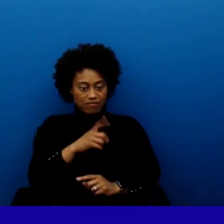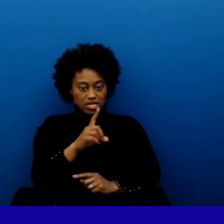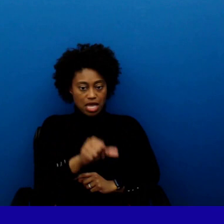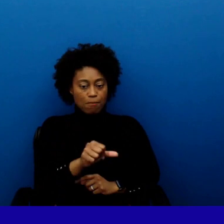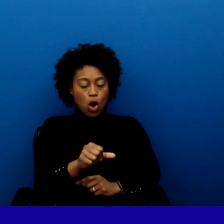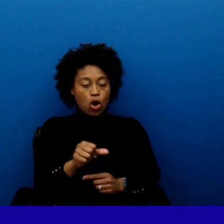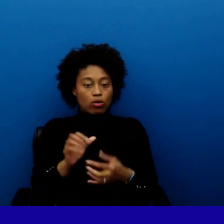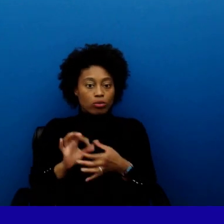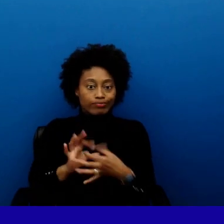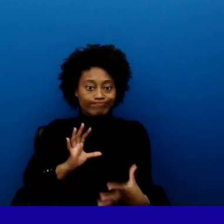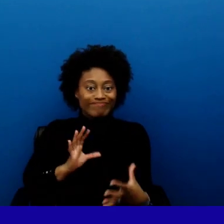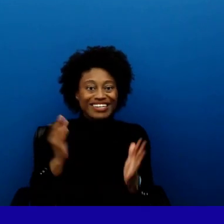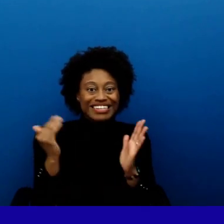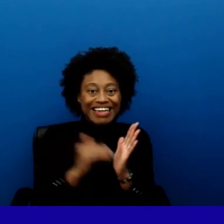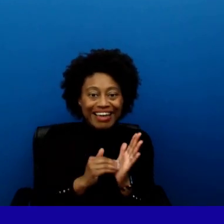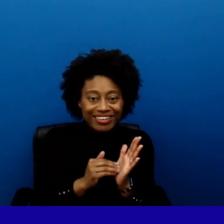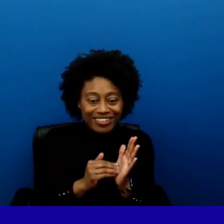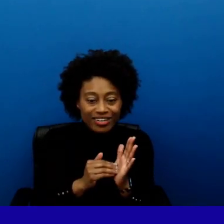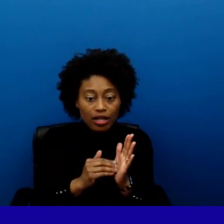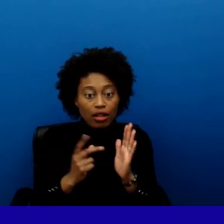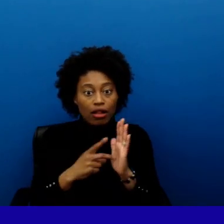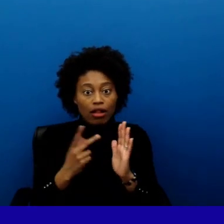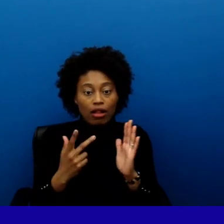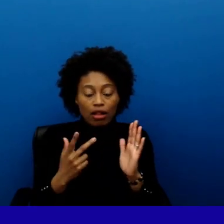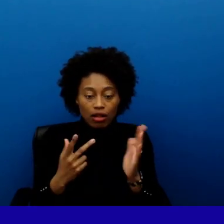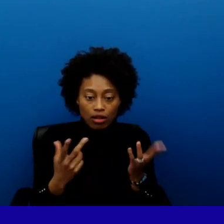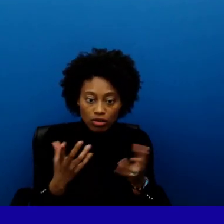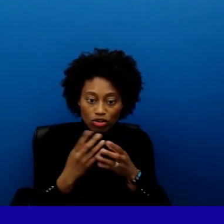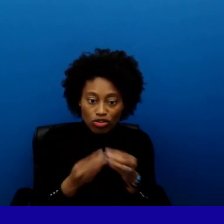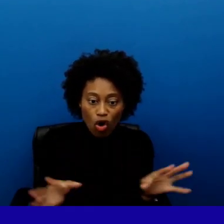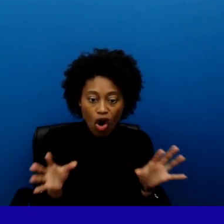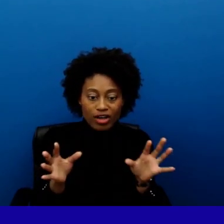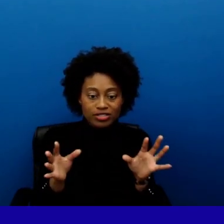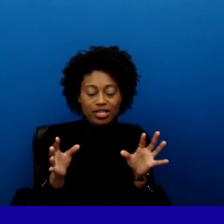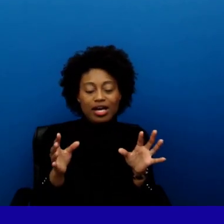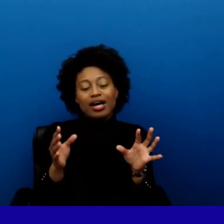connection even more. And so I think it's important